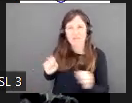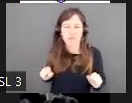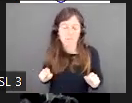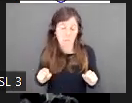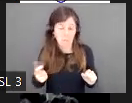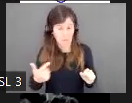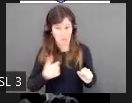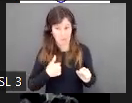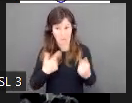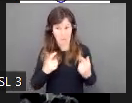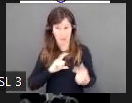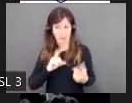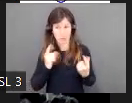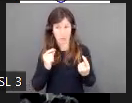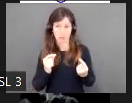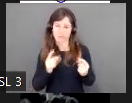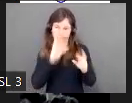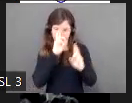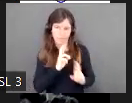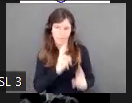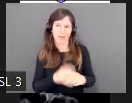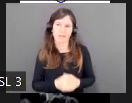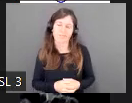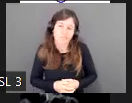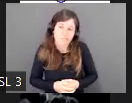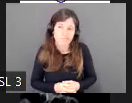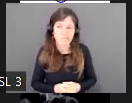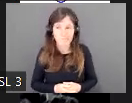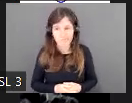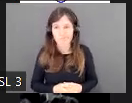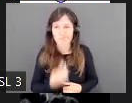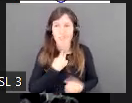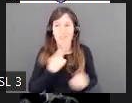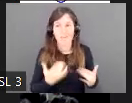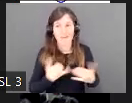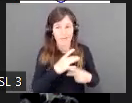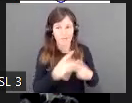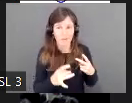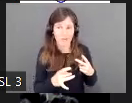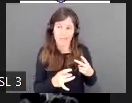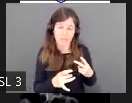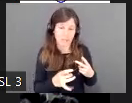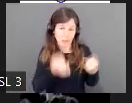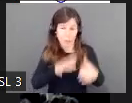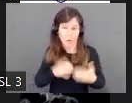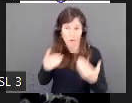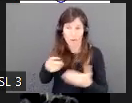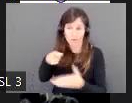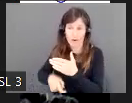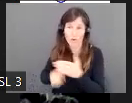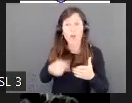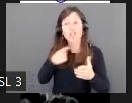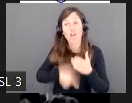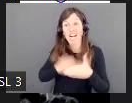prosecution stage where the victim is insightful and says, I no longer want my son prosecuted or my daughter prosecuted. Information sharing